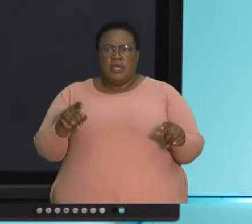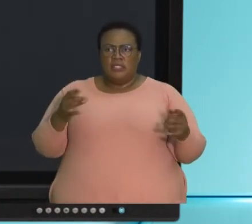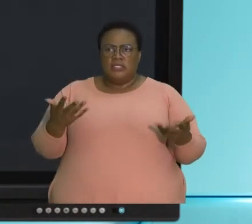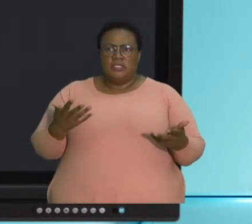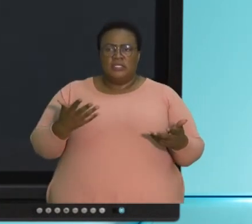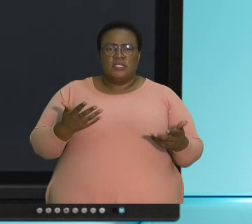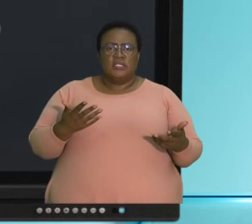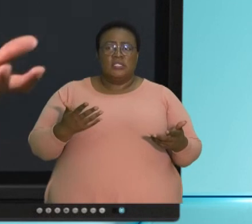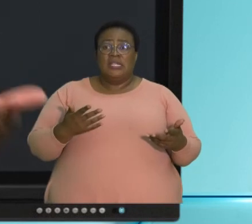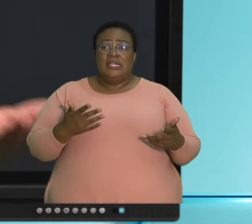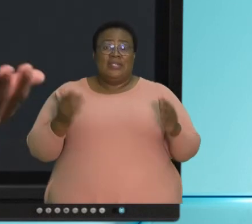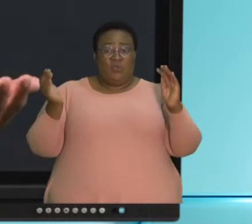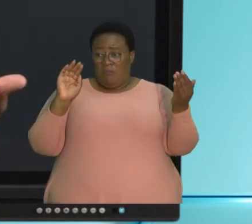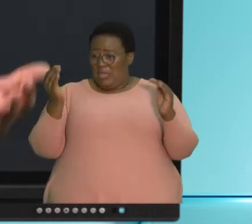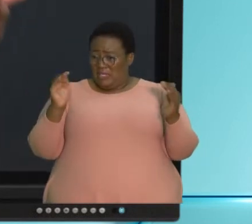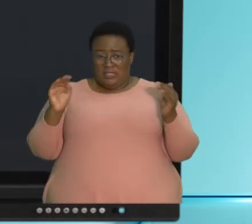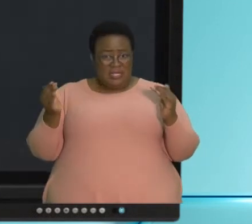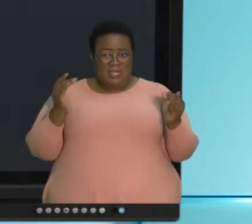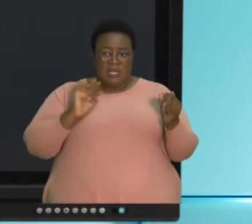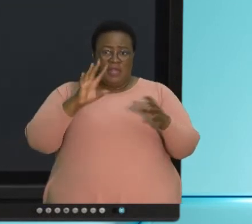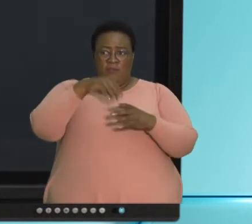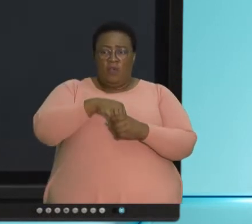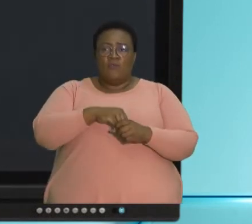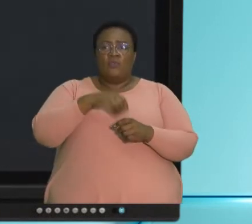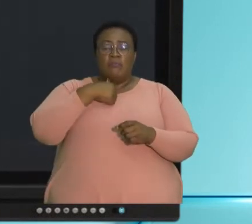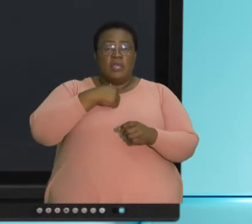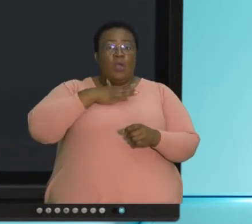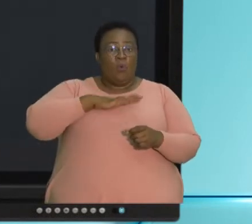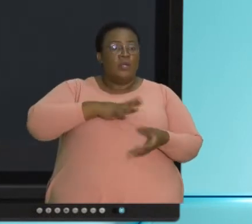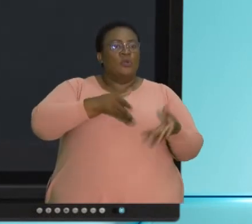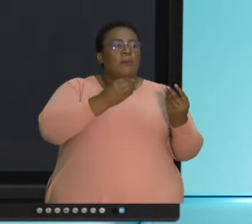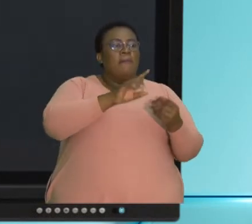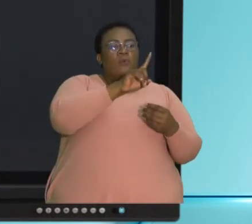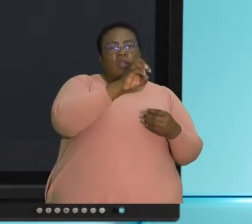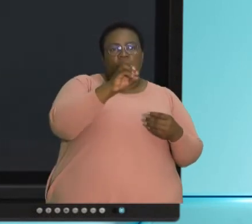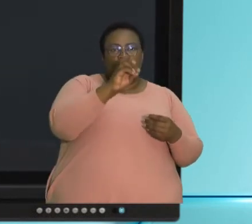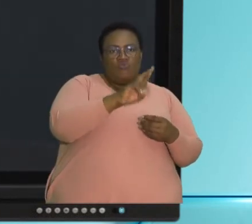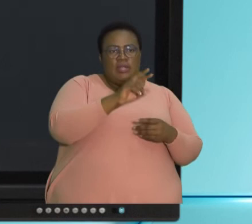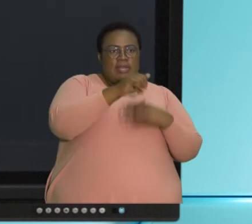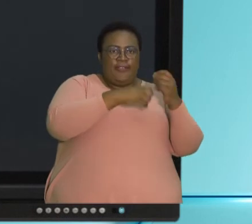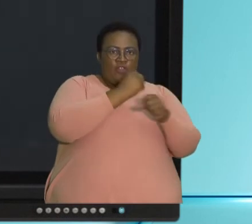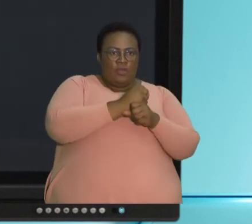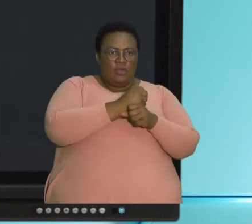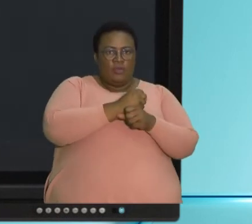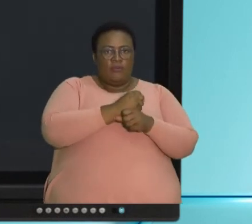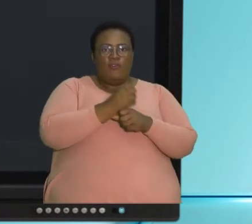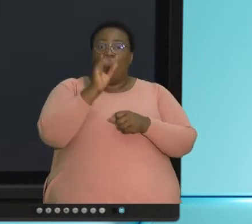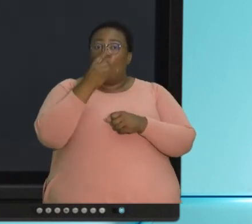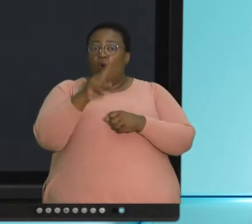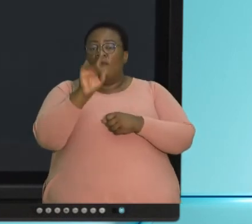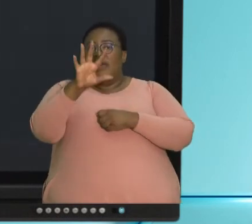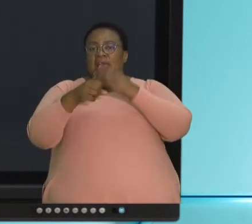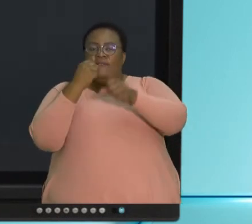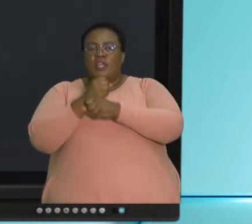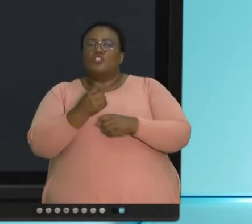do comparison? My comparisons, do they involve me saying, I just want to get 100 Rand every year for 5 years? Or